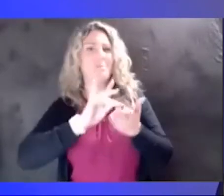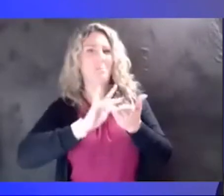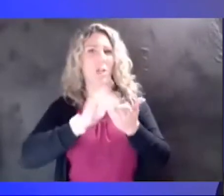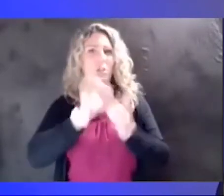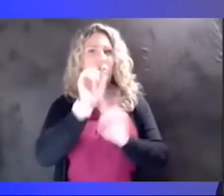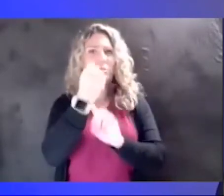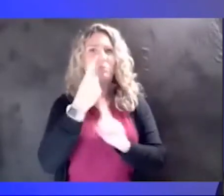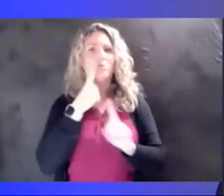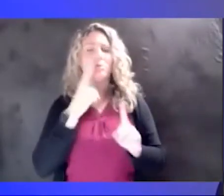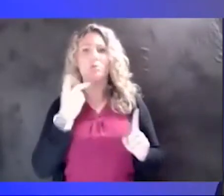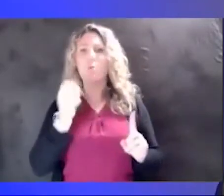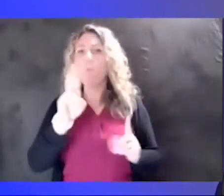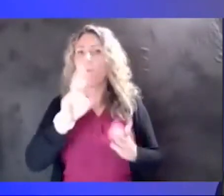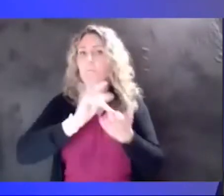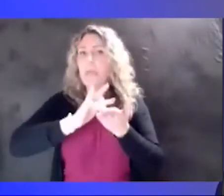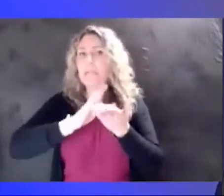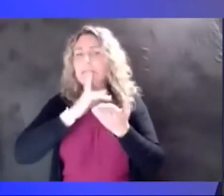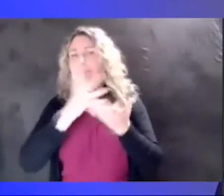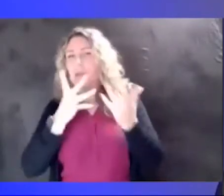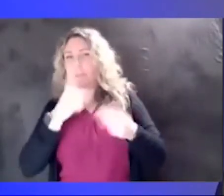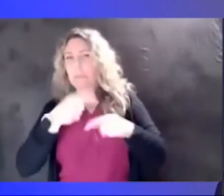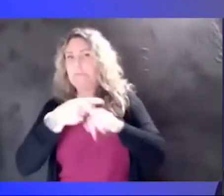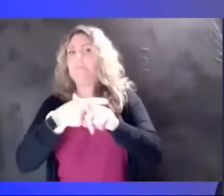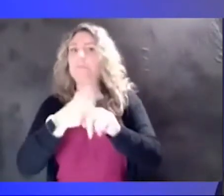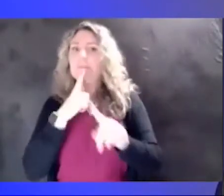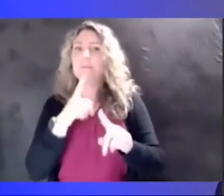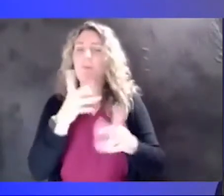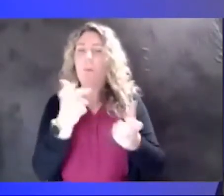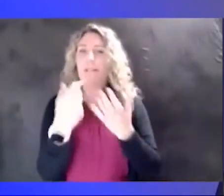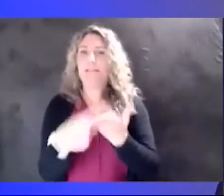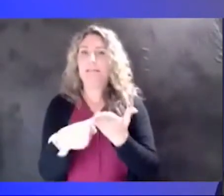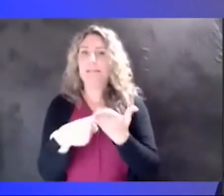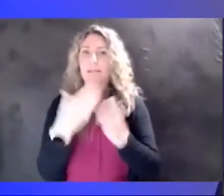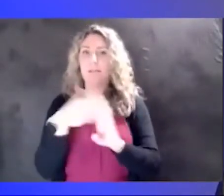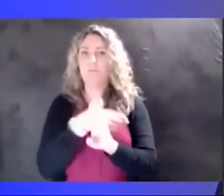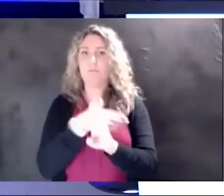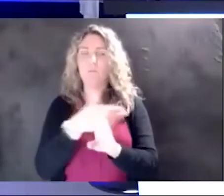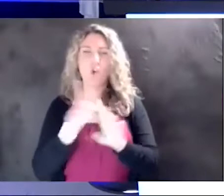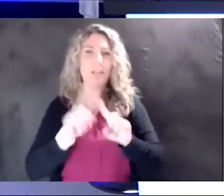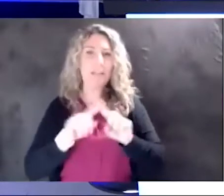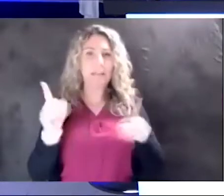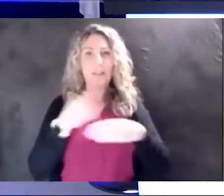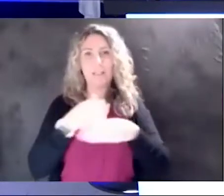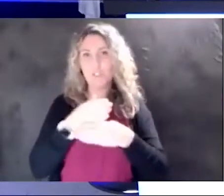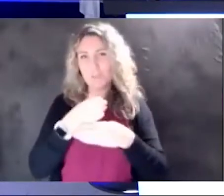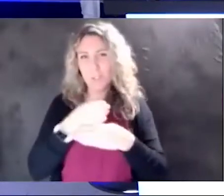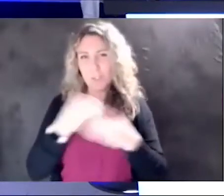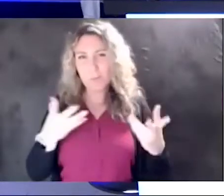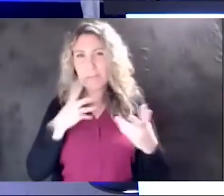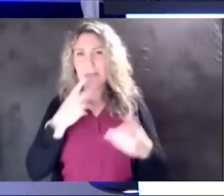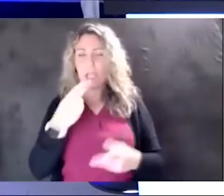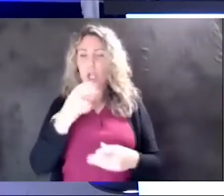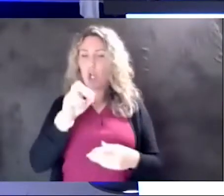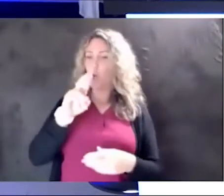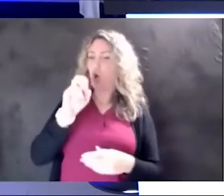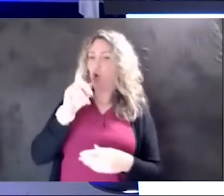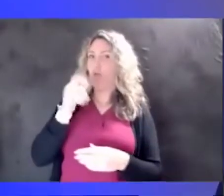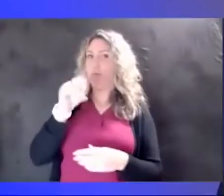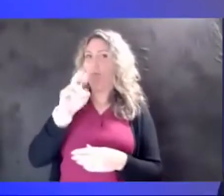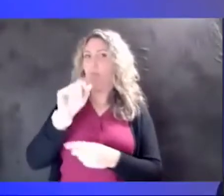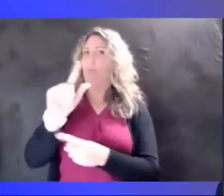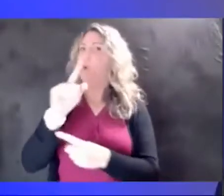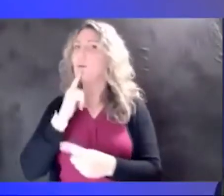you may be on that we would want to discuss those things. Difference between the herbal supplements and fresh herbs, right? And it's